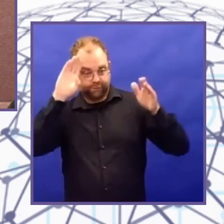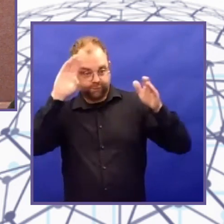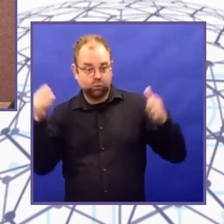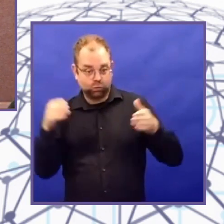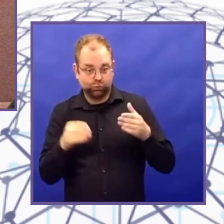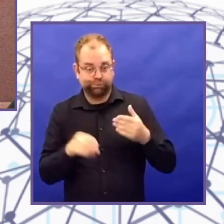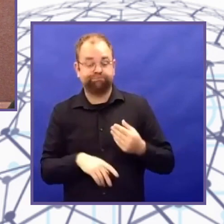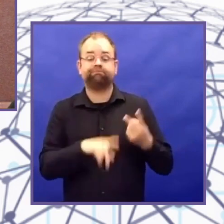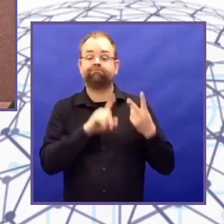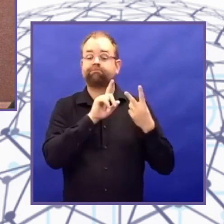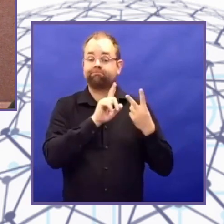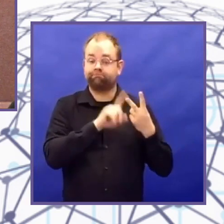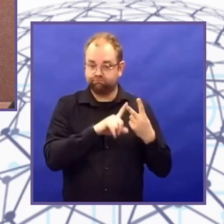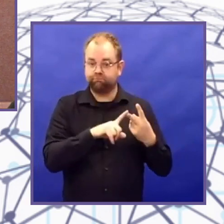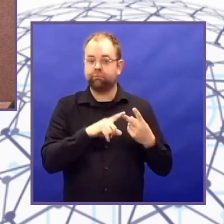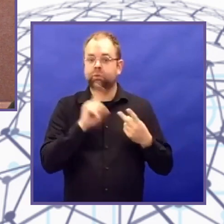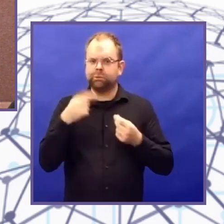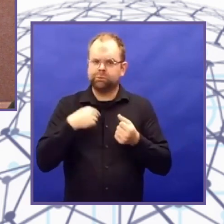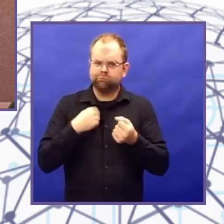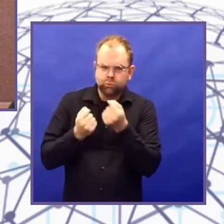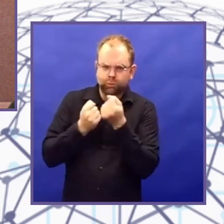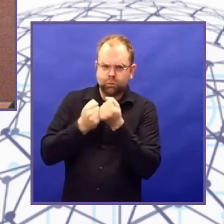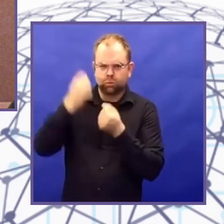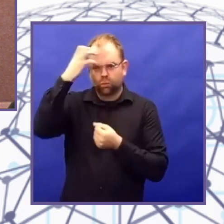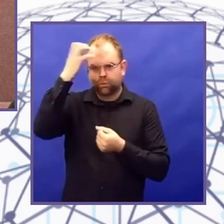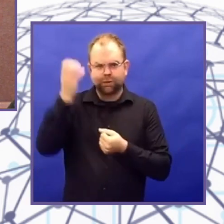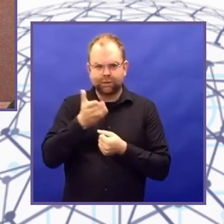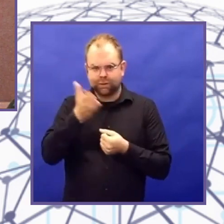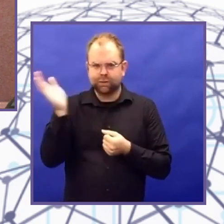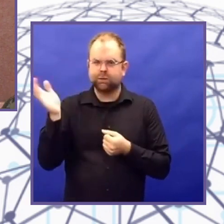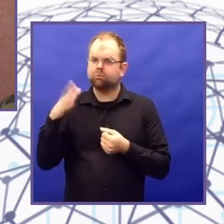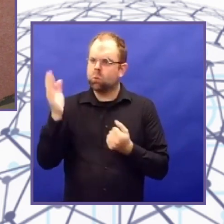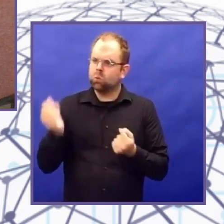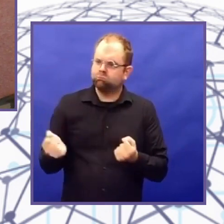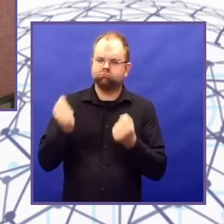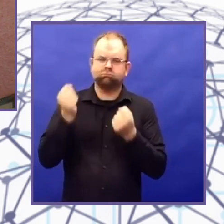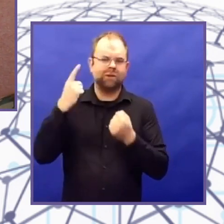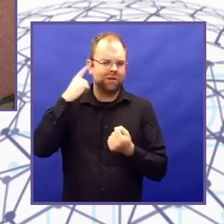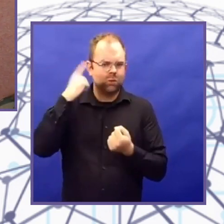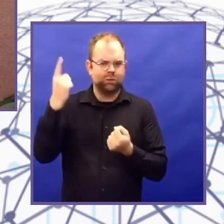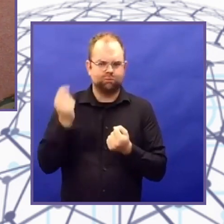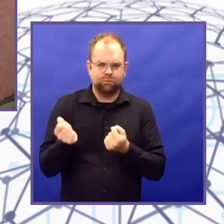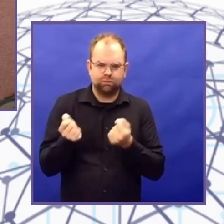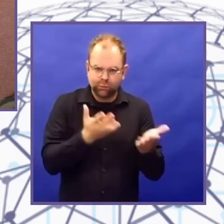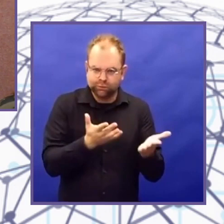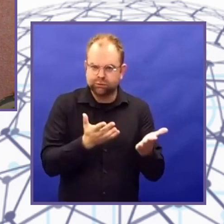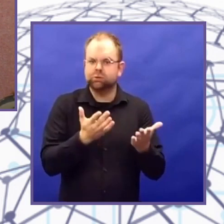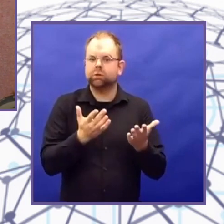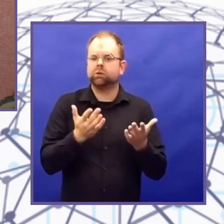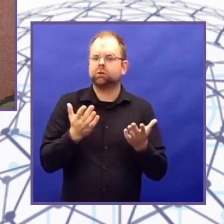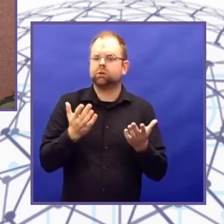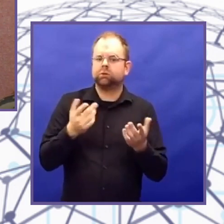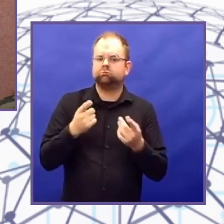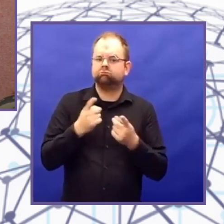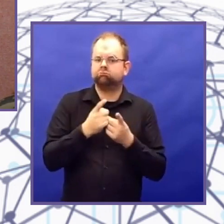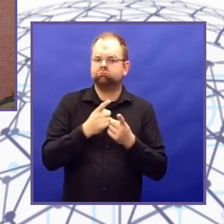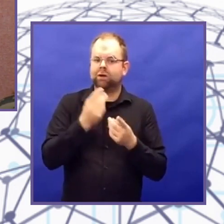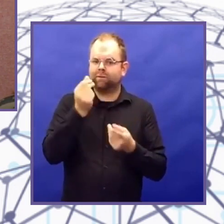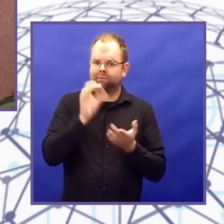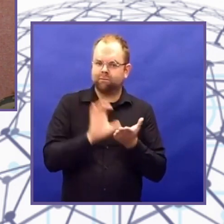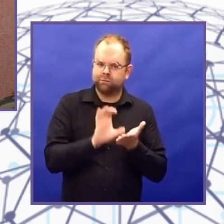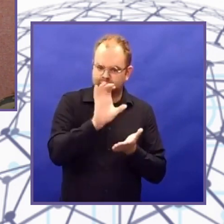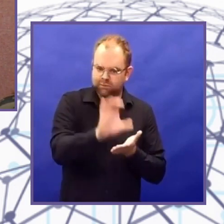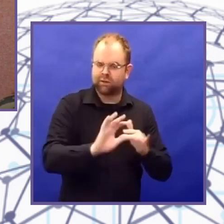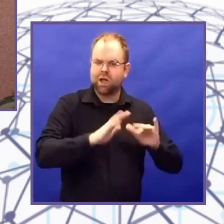of this. Thirdly, we need to engage the private sector to expand the delivery of affordable, quality hearing aids